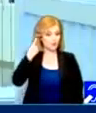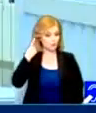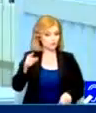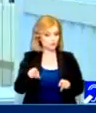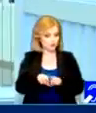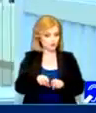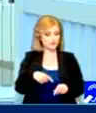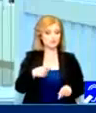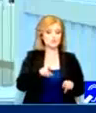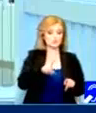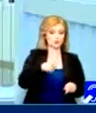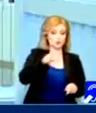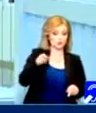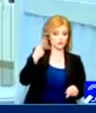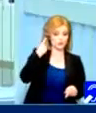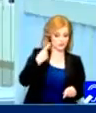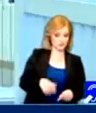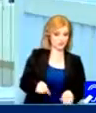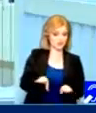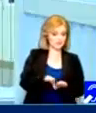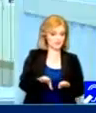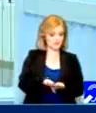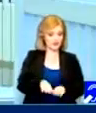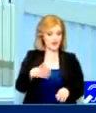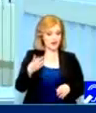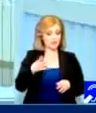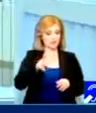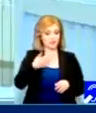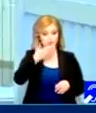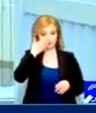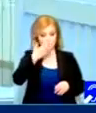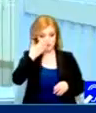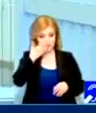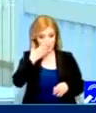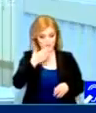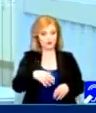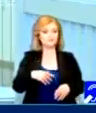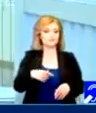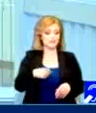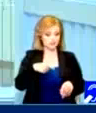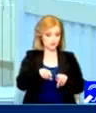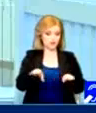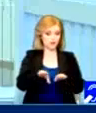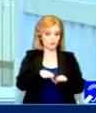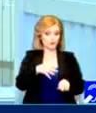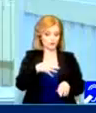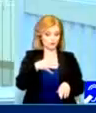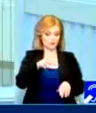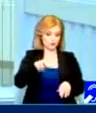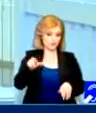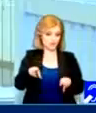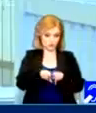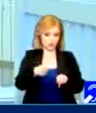never hear. And you can sort of test a little bit how they smell, because dogs, what they can't see because their vision isn't quite as clear as ours, they